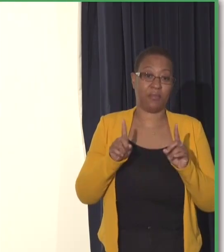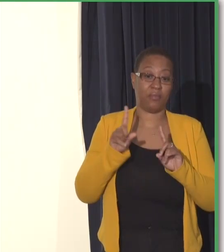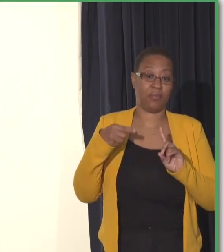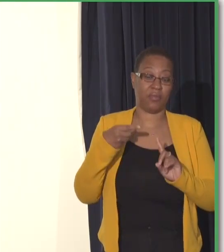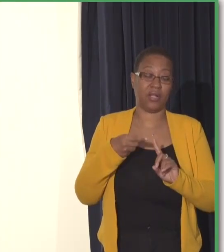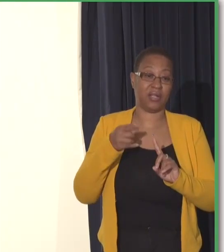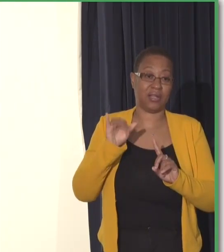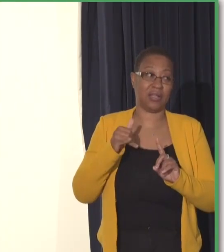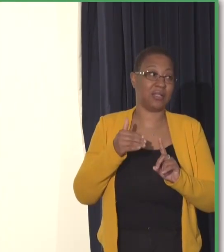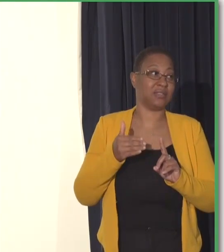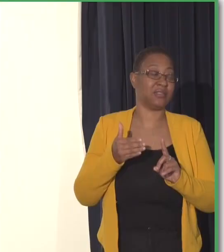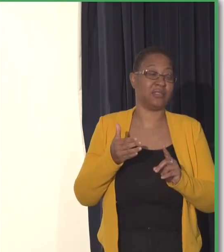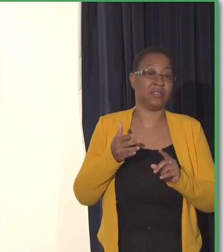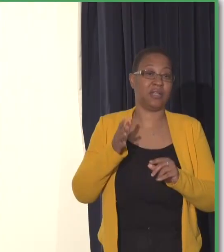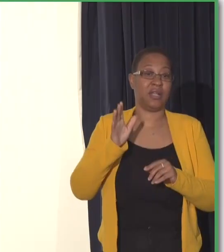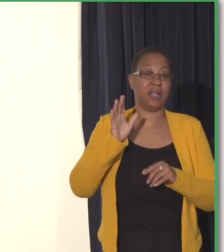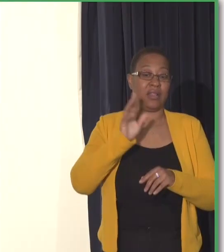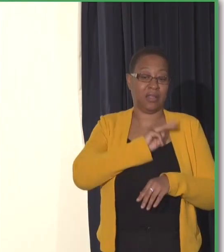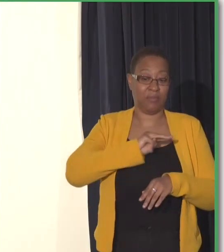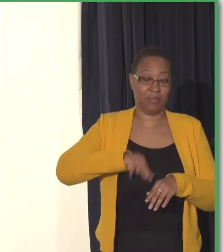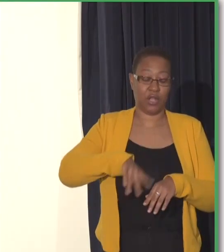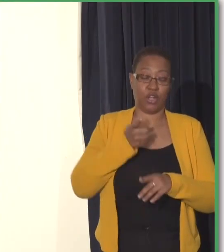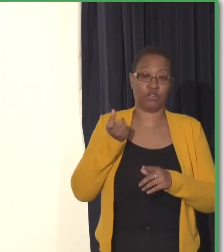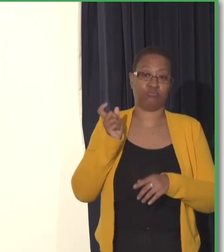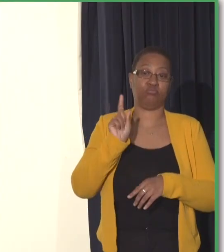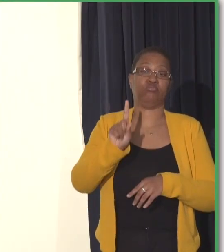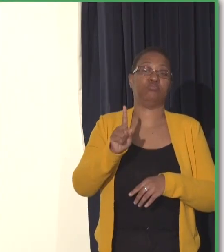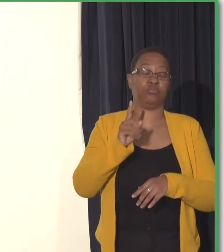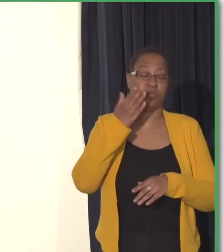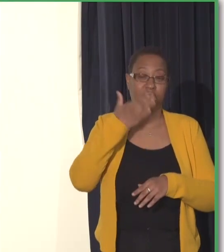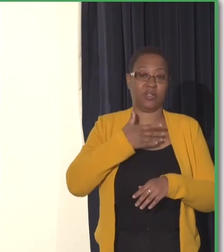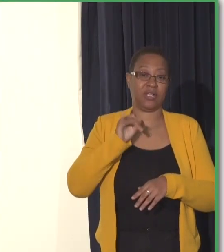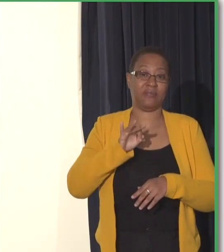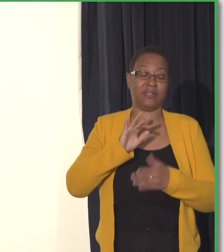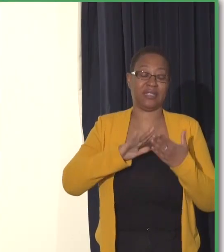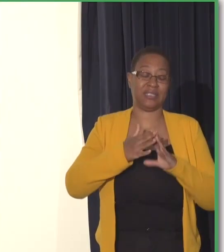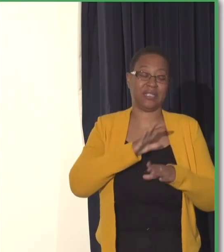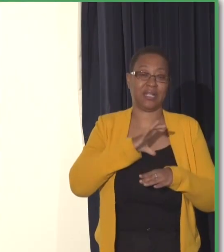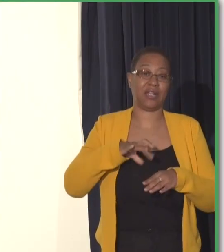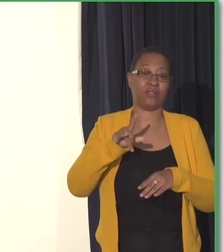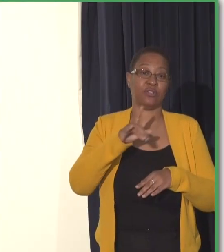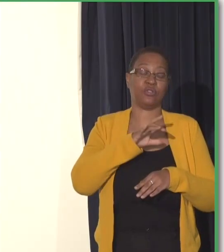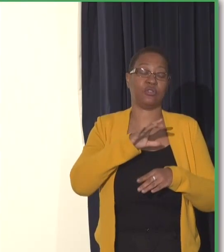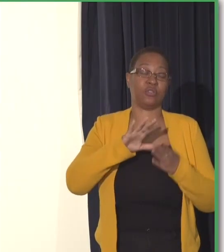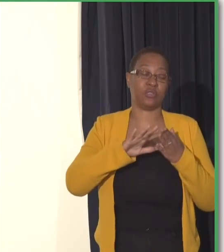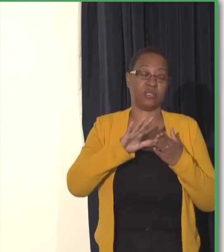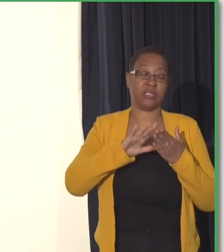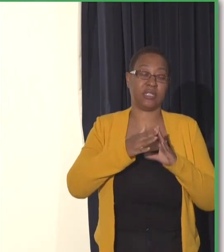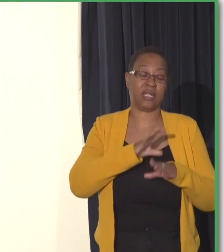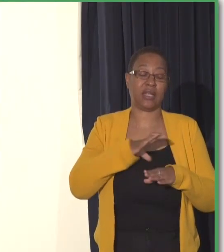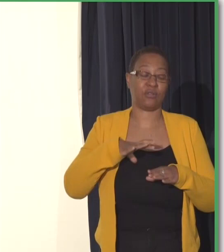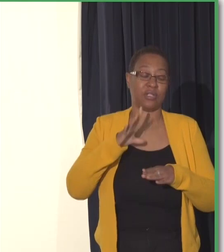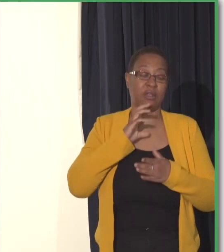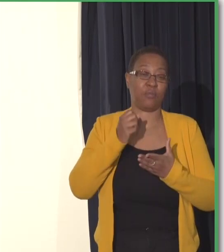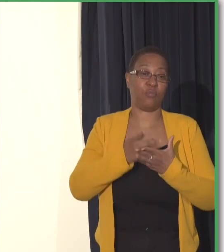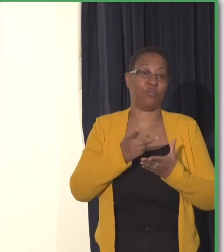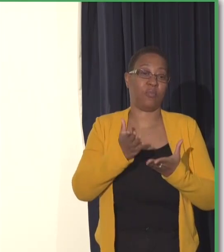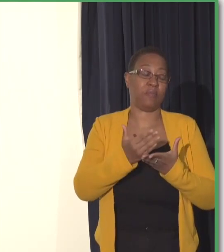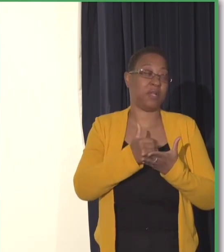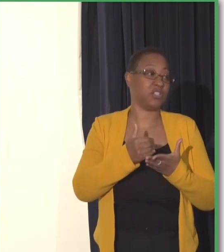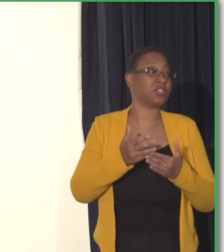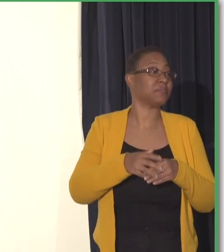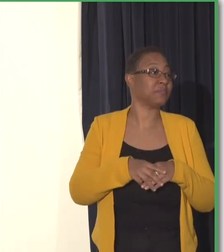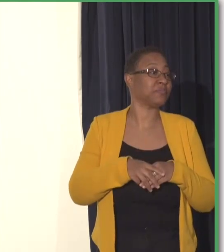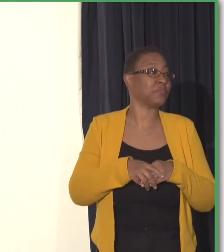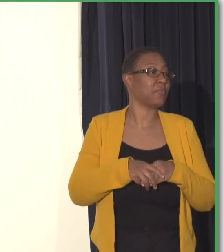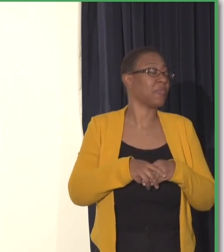that that's a step. The mayor goes to city council, and city council has the final authority to approve the budget. Absolutely. Thank